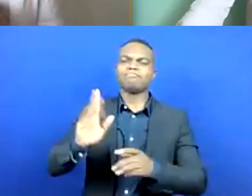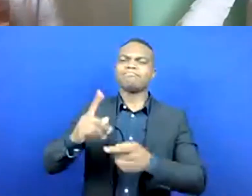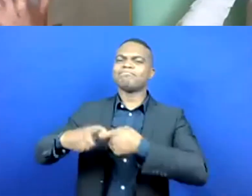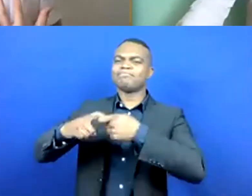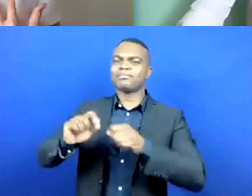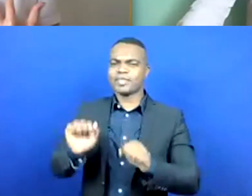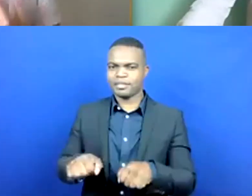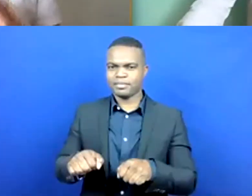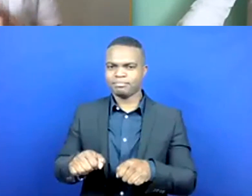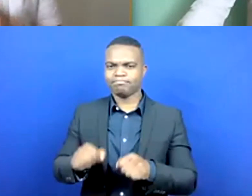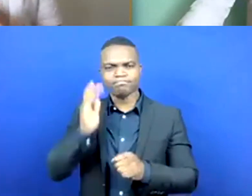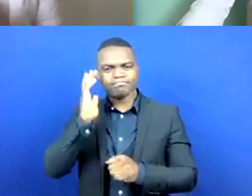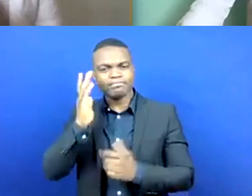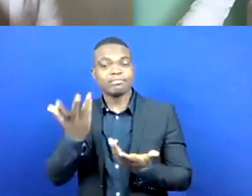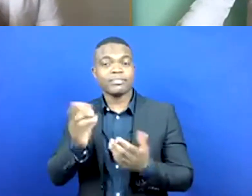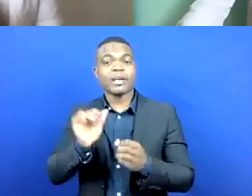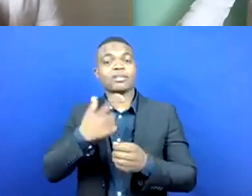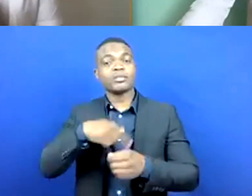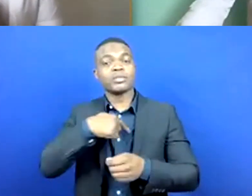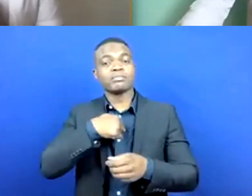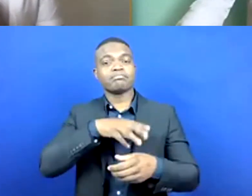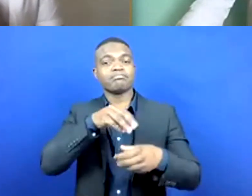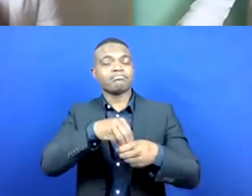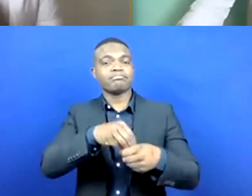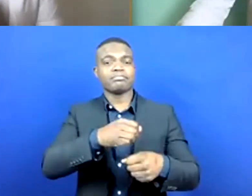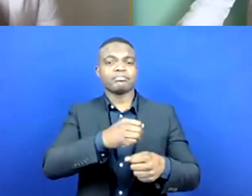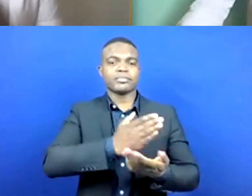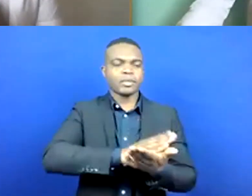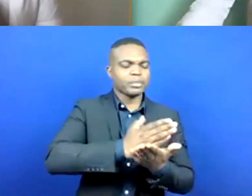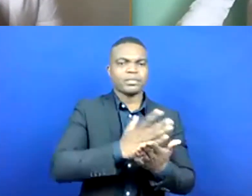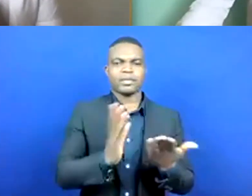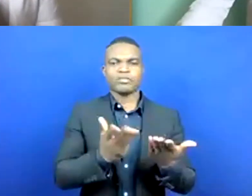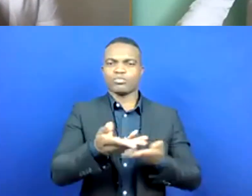replace us as a person, you know. So I think it's a